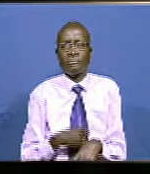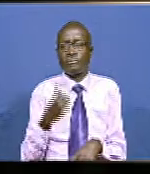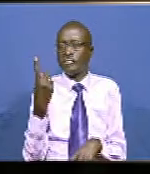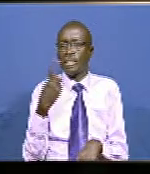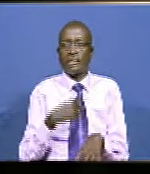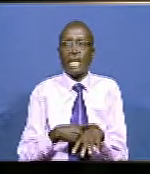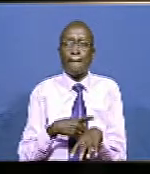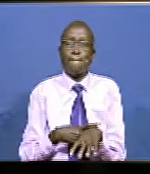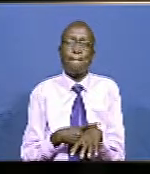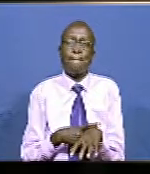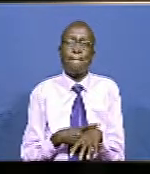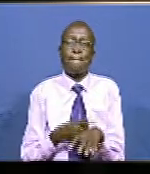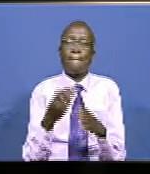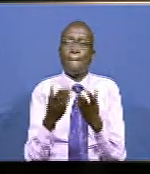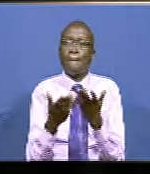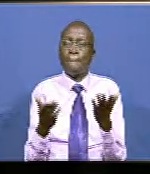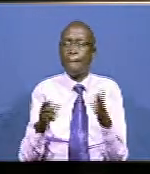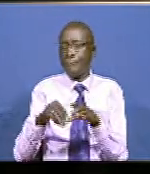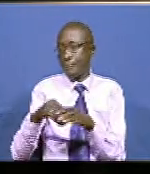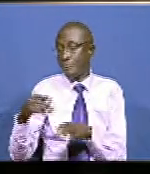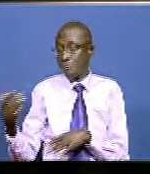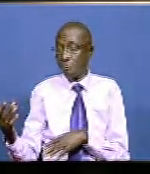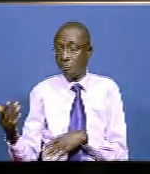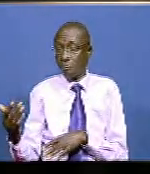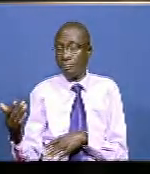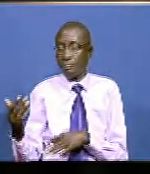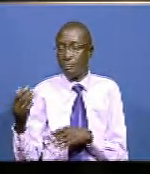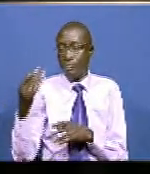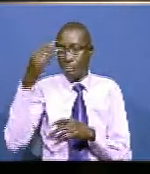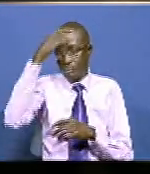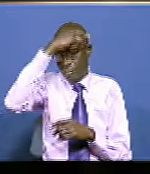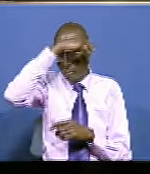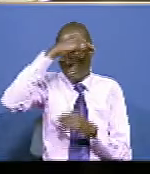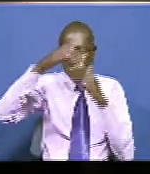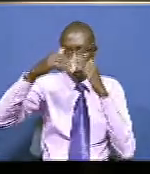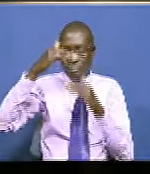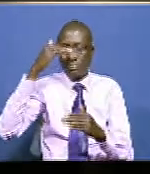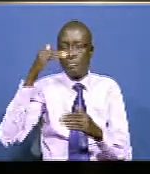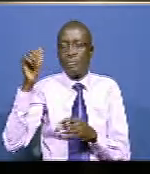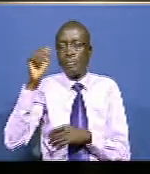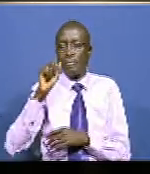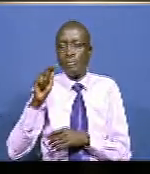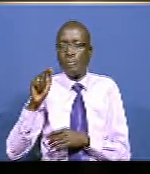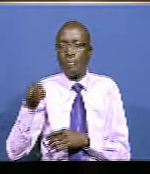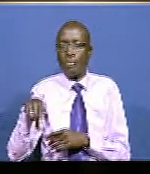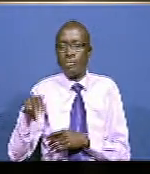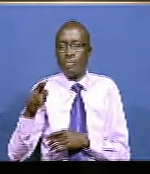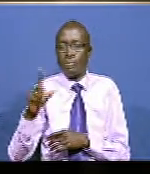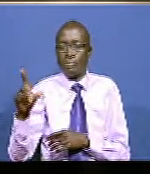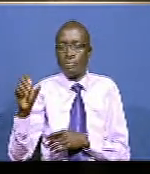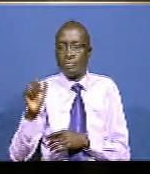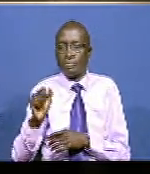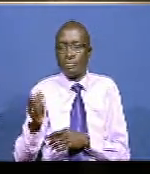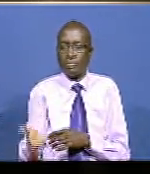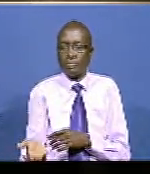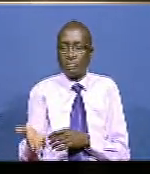time I'm doing such a thing outside campus, outside St. Paul. St. Paul's is the place, the family that raised us